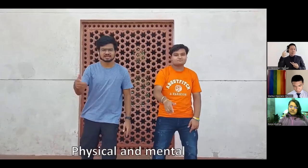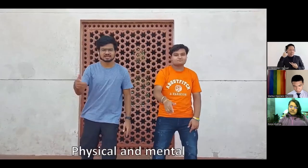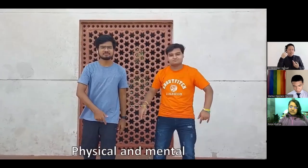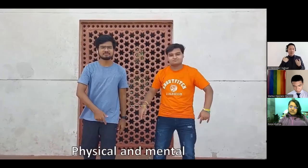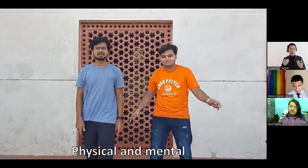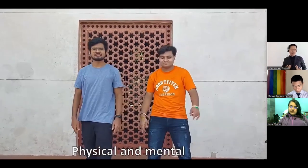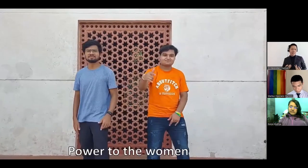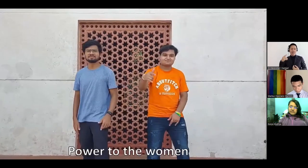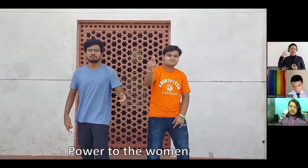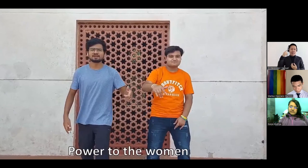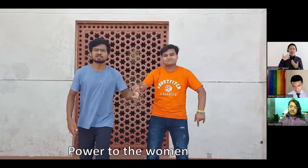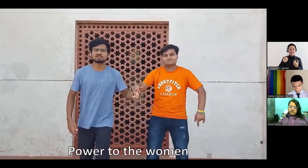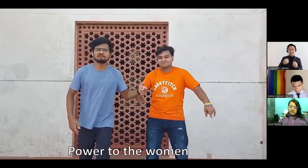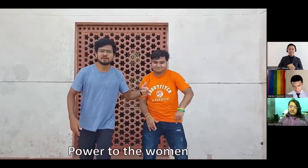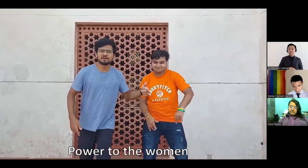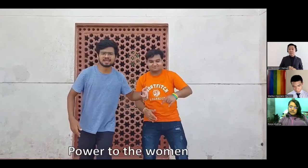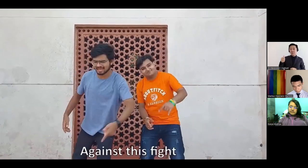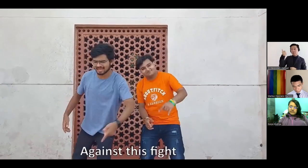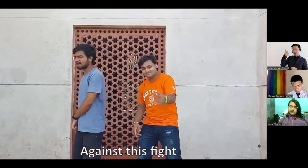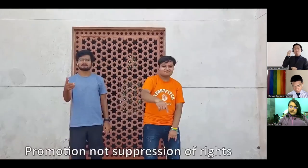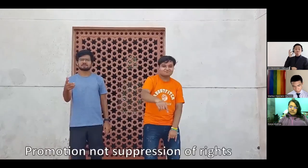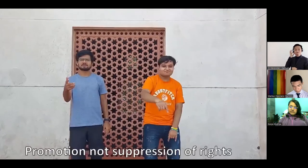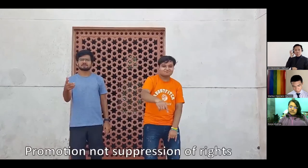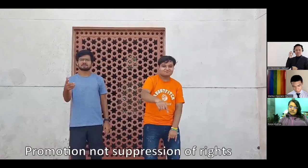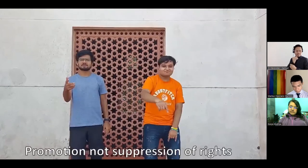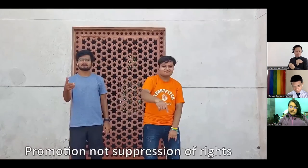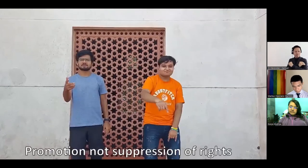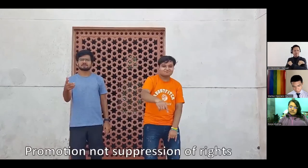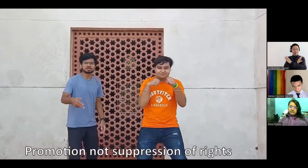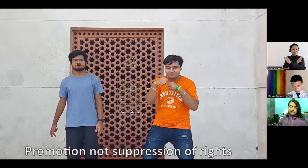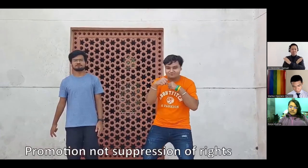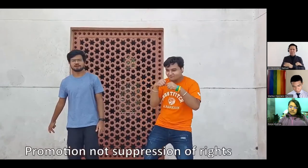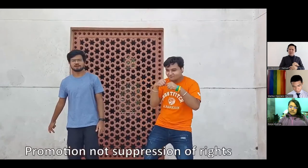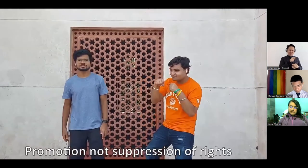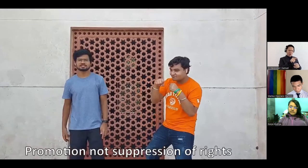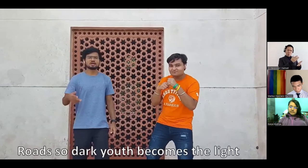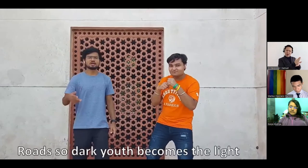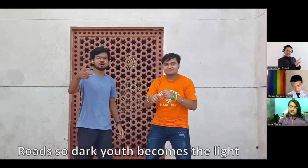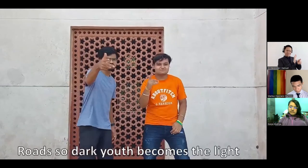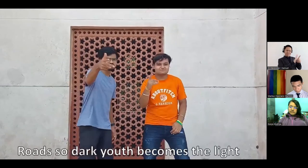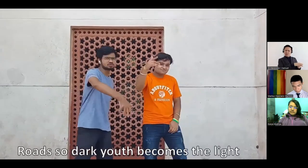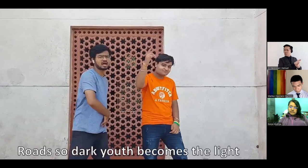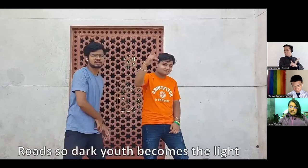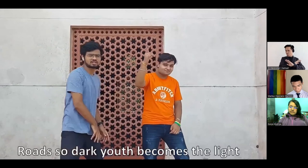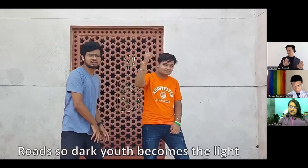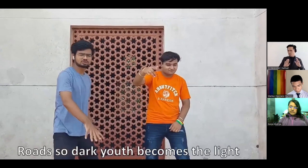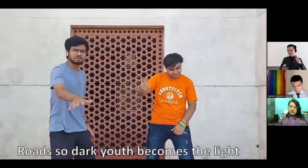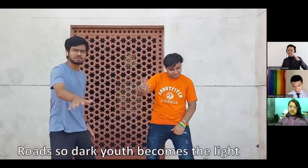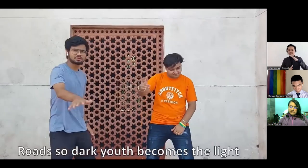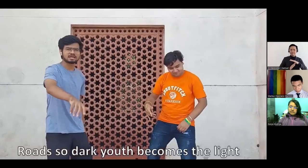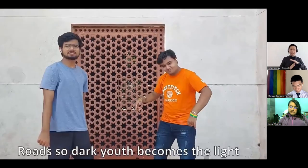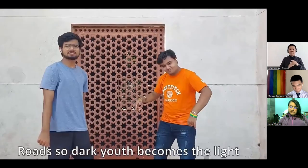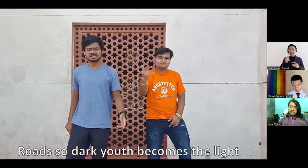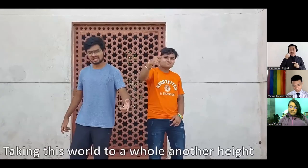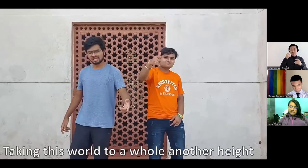the women against this fight, promotion, not suppression of rights. Road so dark, youth becomes the light, taking this world